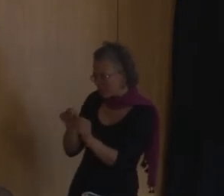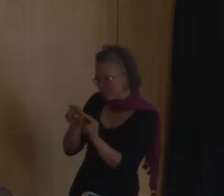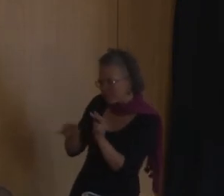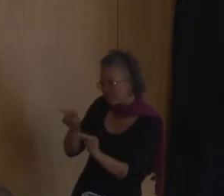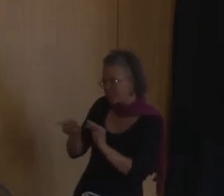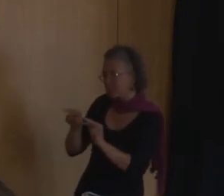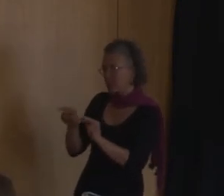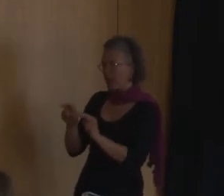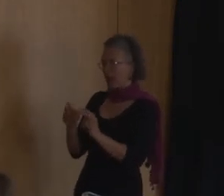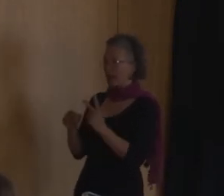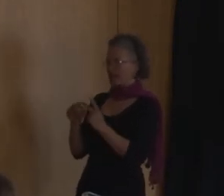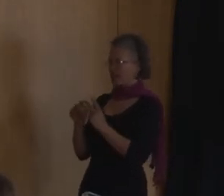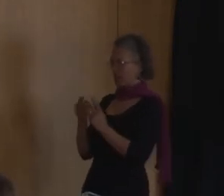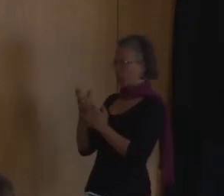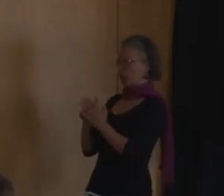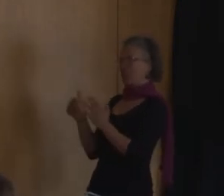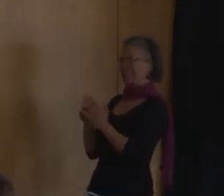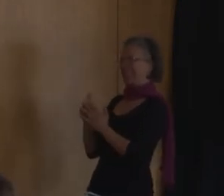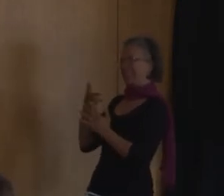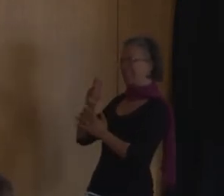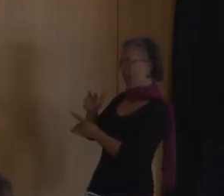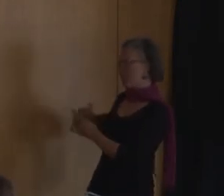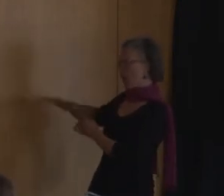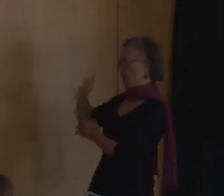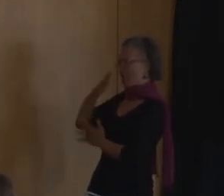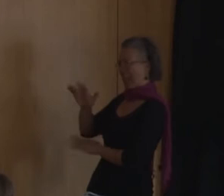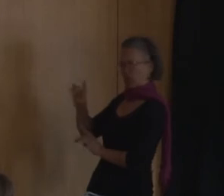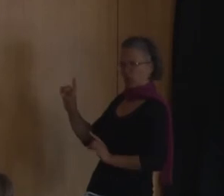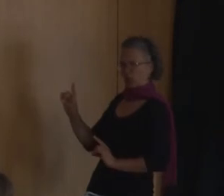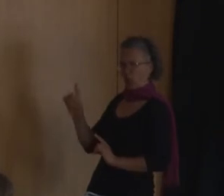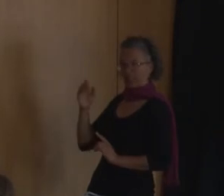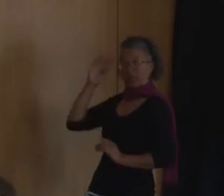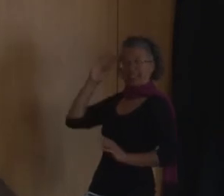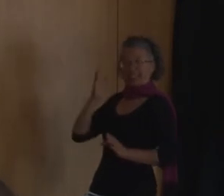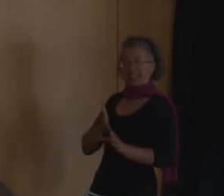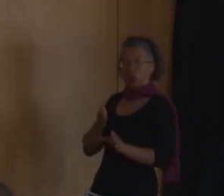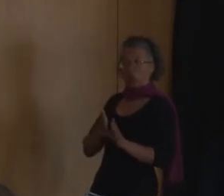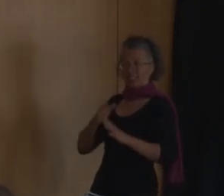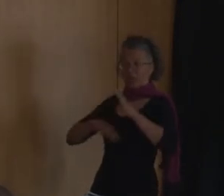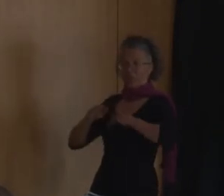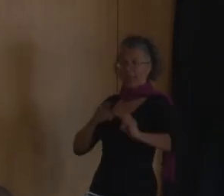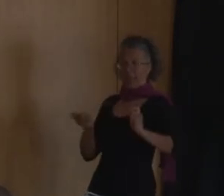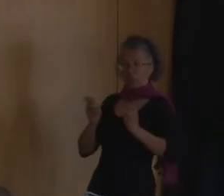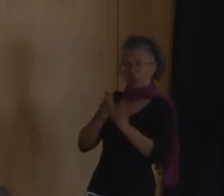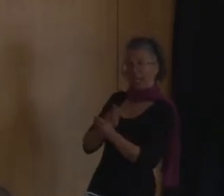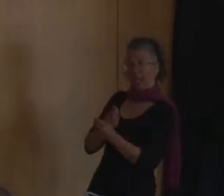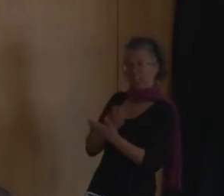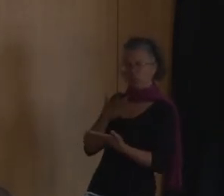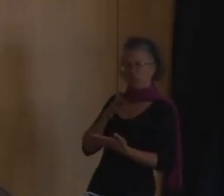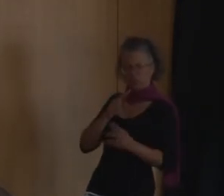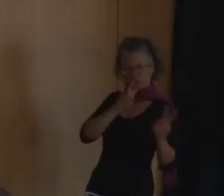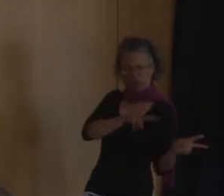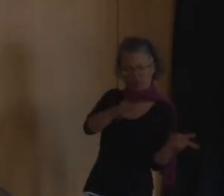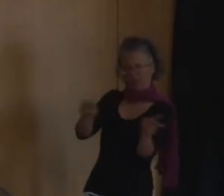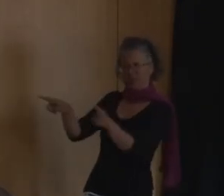New Zealanders' environmental attitudes that we looked at, as well as the psychology of behaviour change, because that's the impact we were